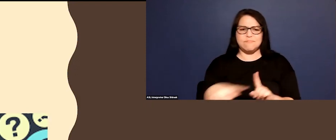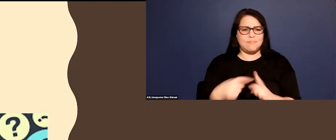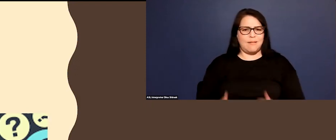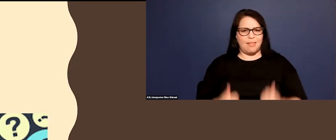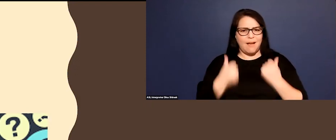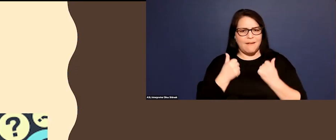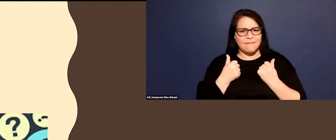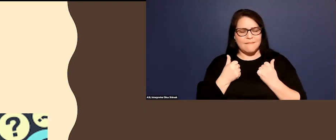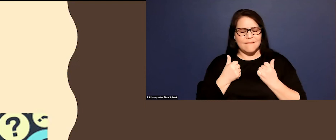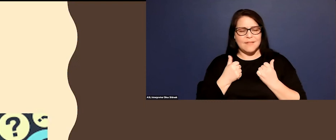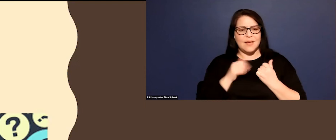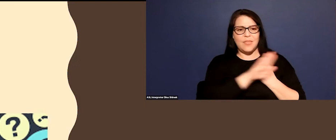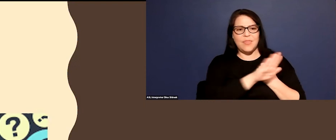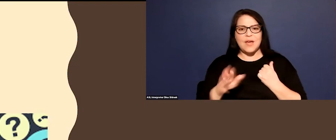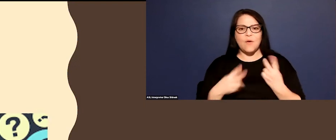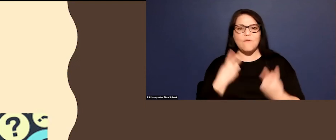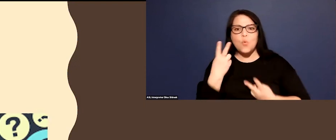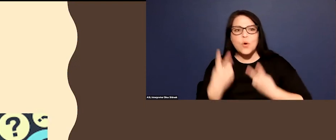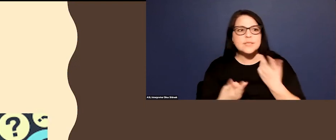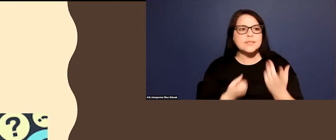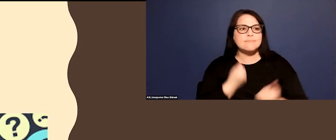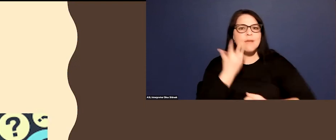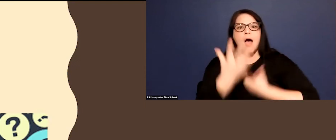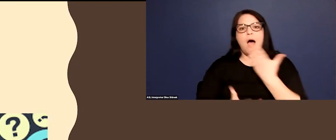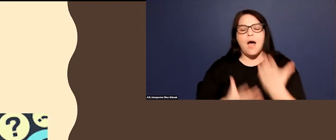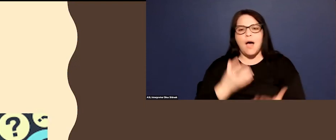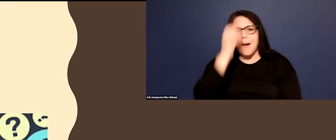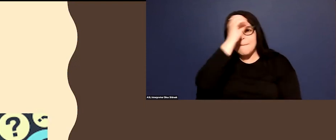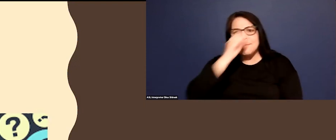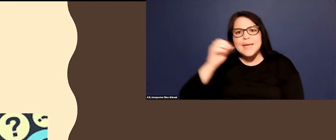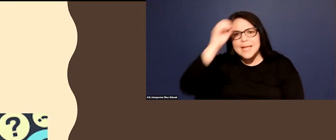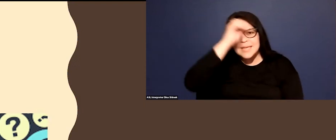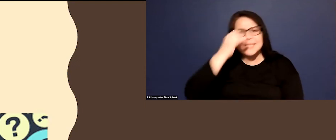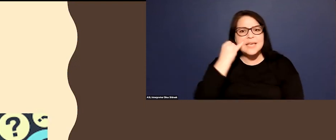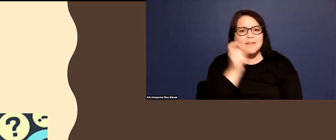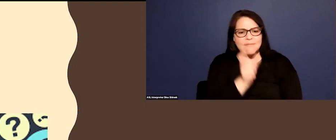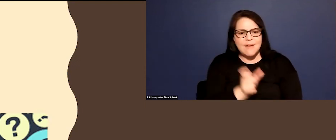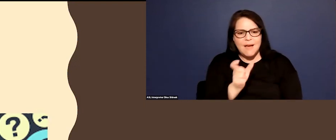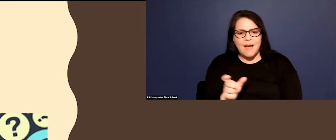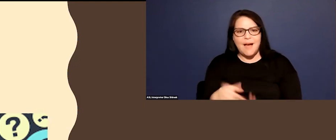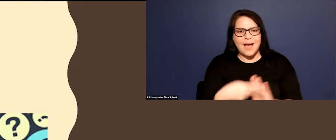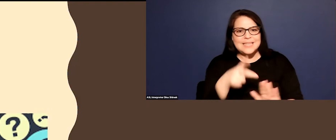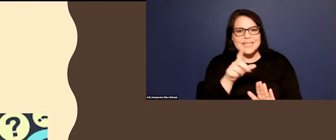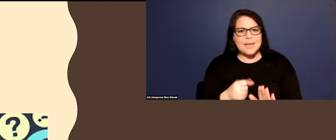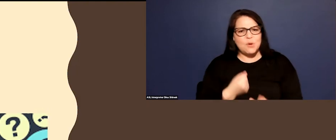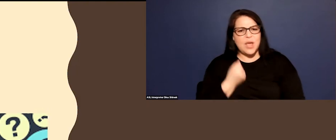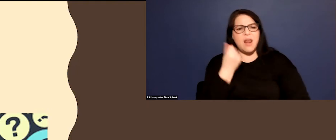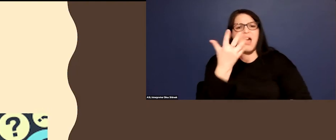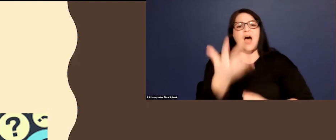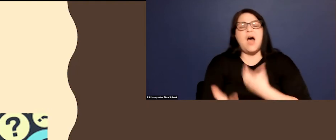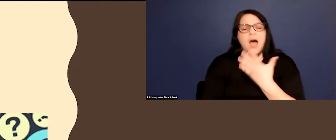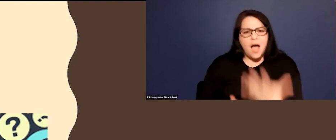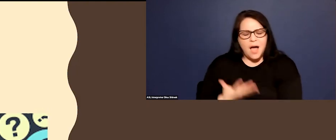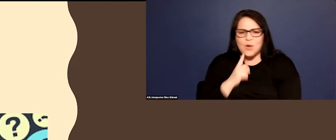voices and opinions of people with disabilities will be able to contribute and inform the